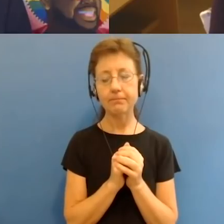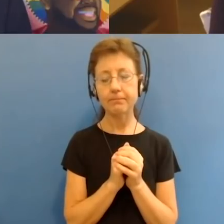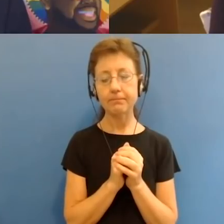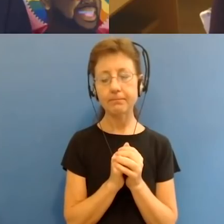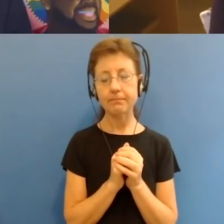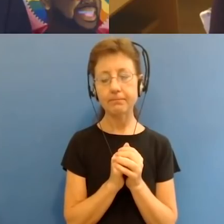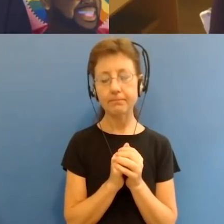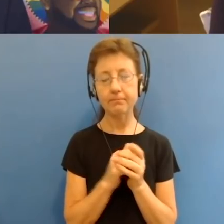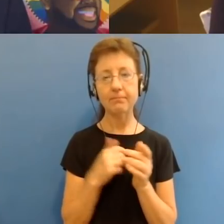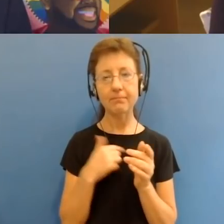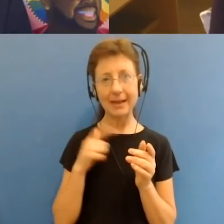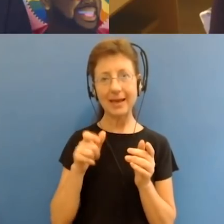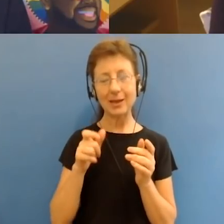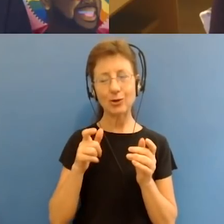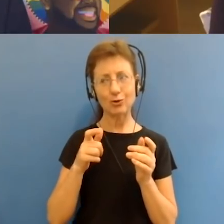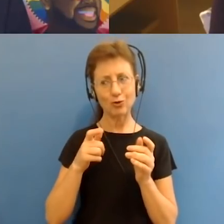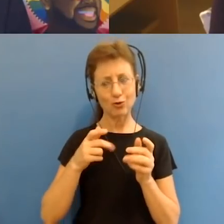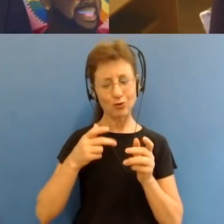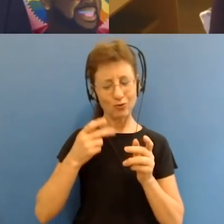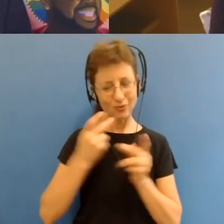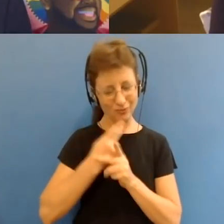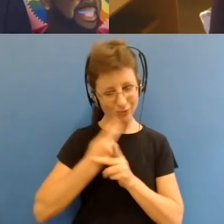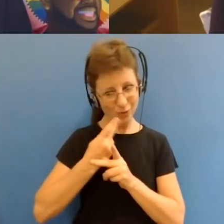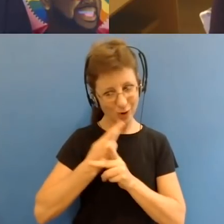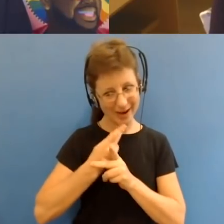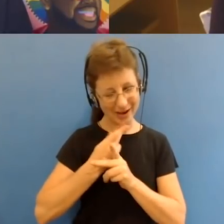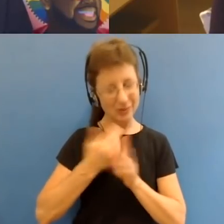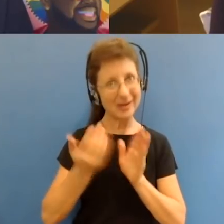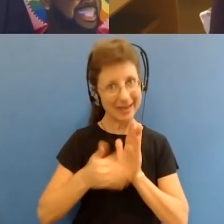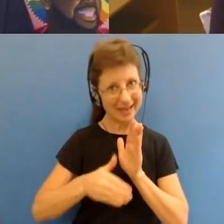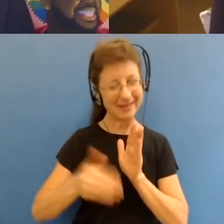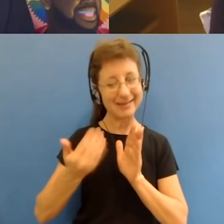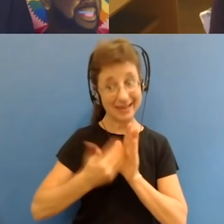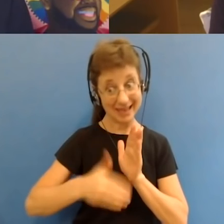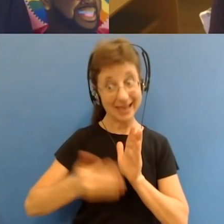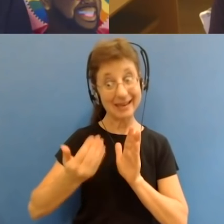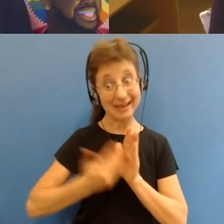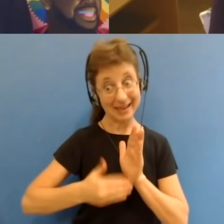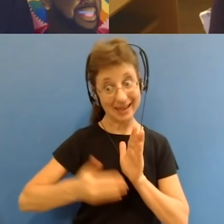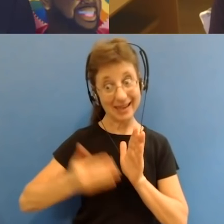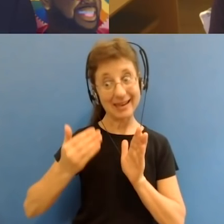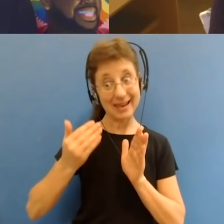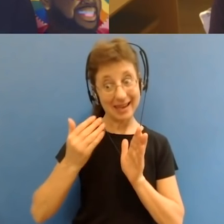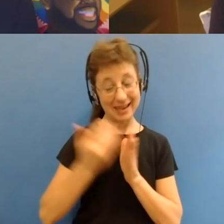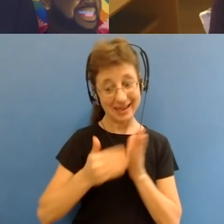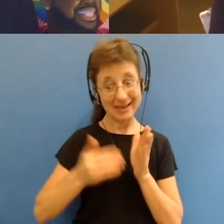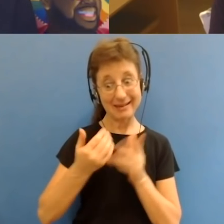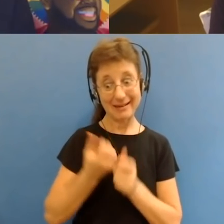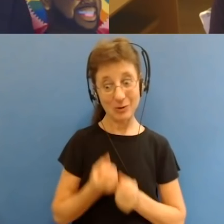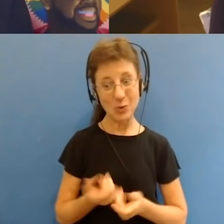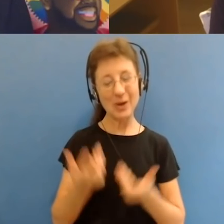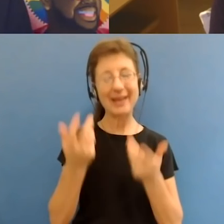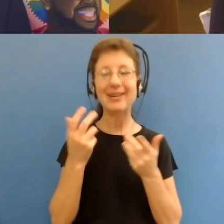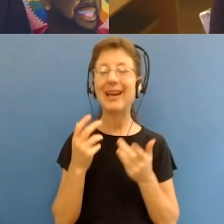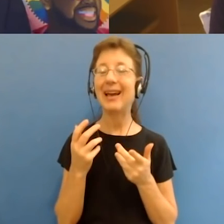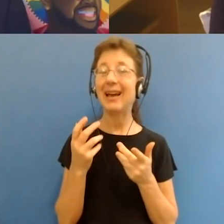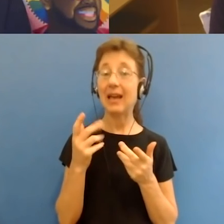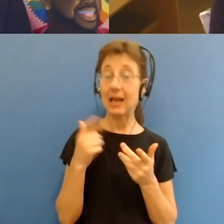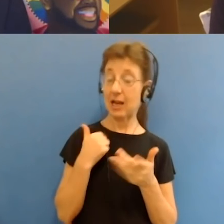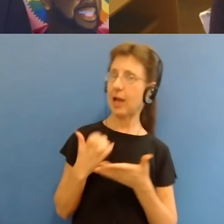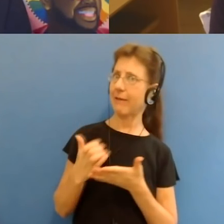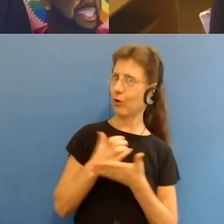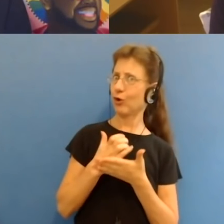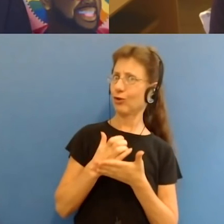work out over and over again and wear out, you know, and I've earned that Dharma.